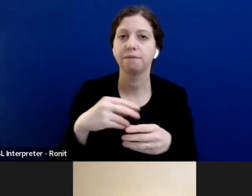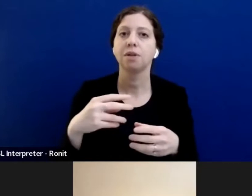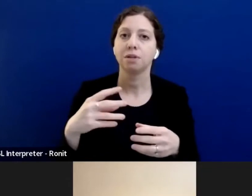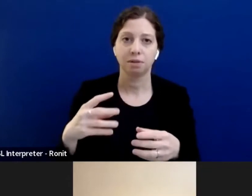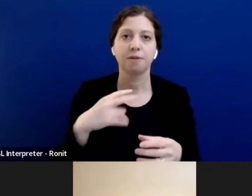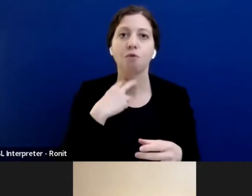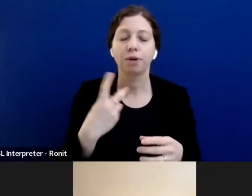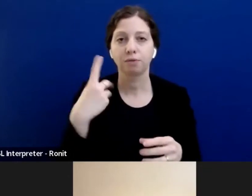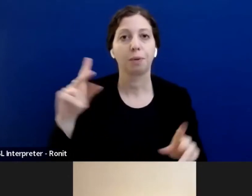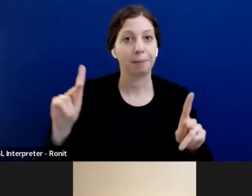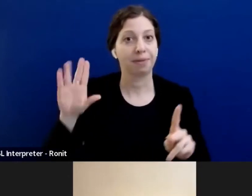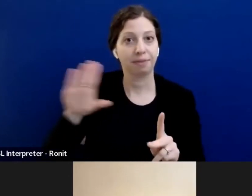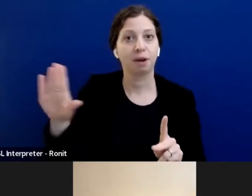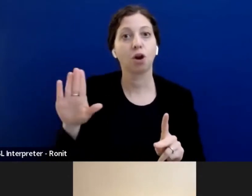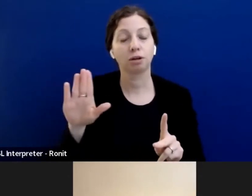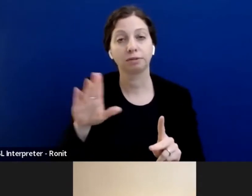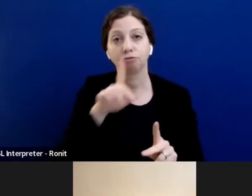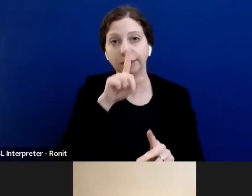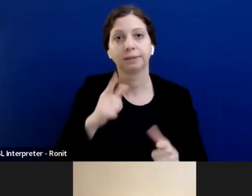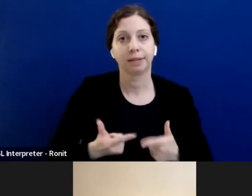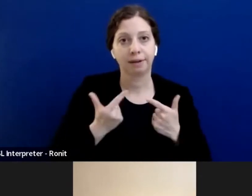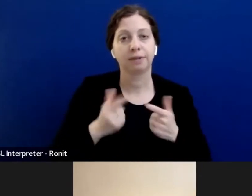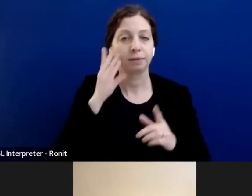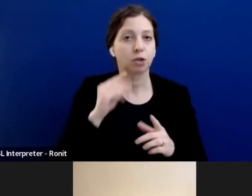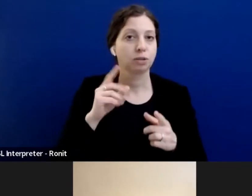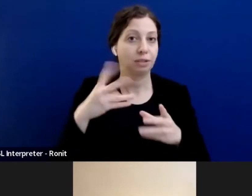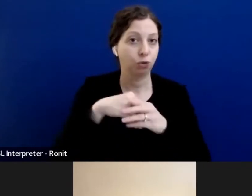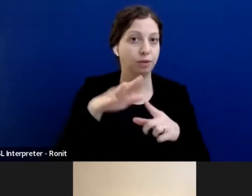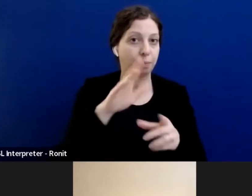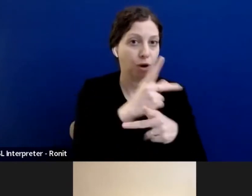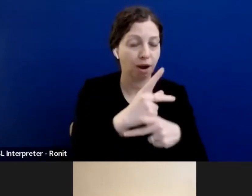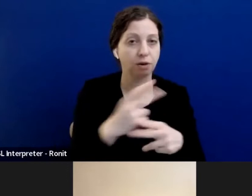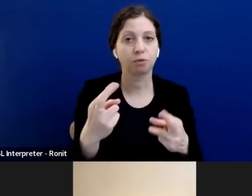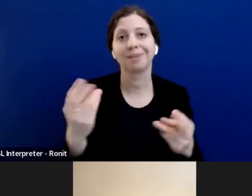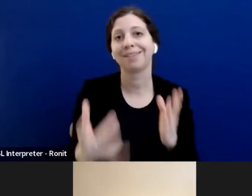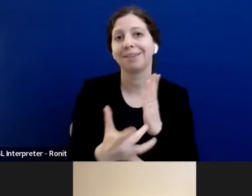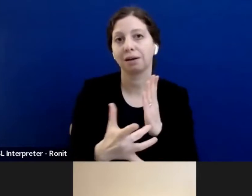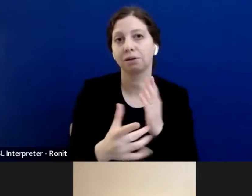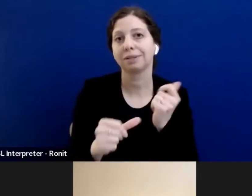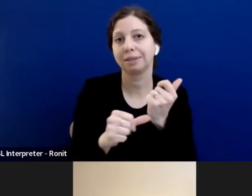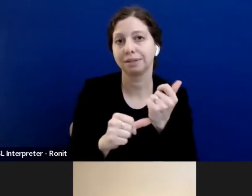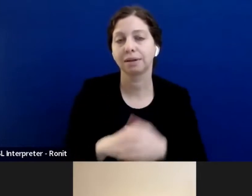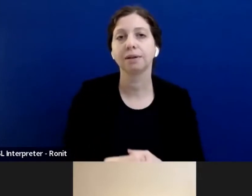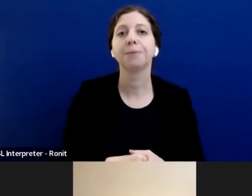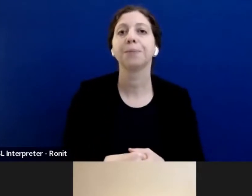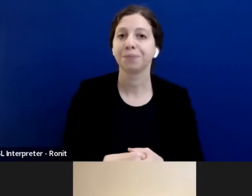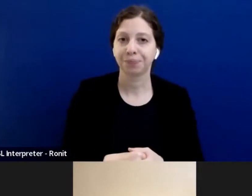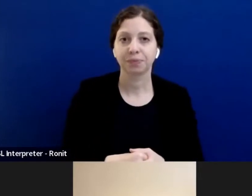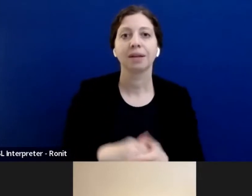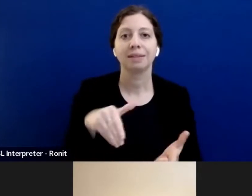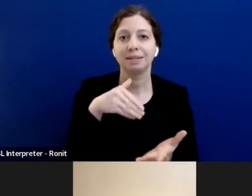with lived experiences into its products, resources, and technical assistance. In fact, the